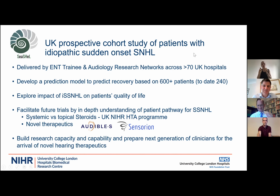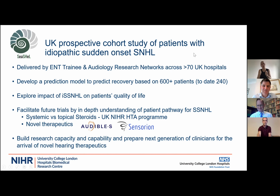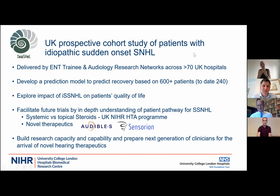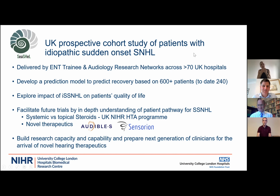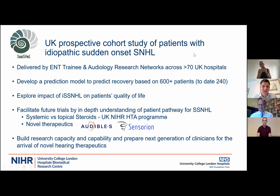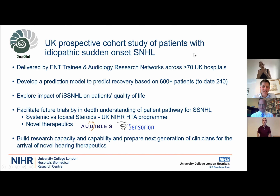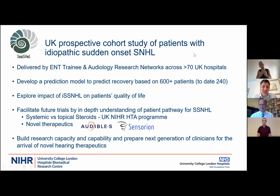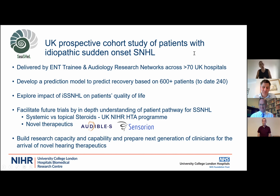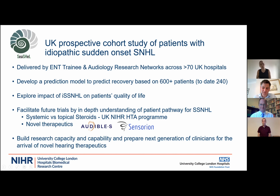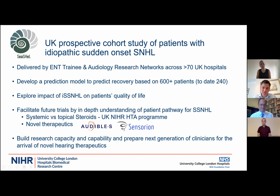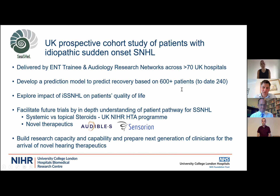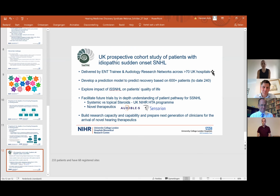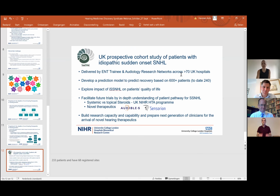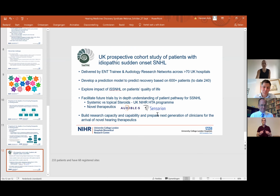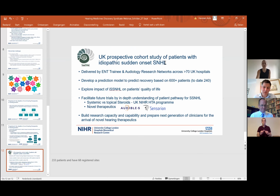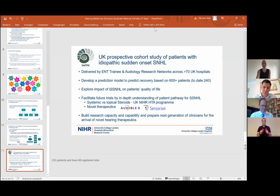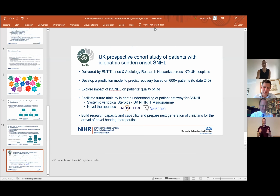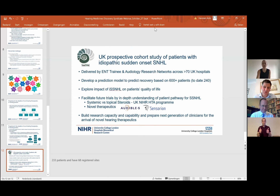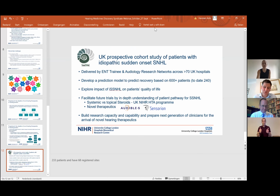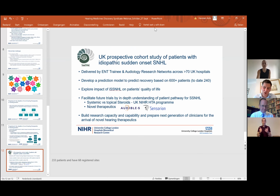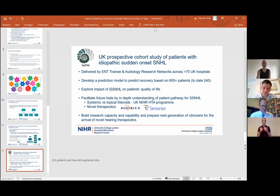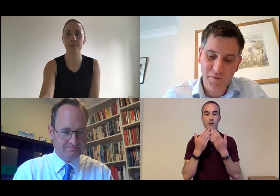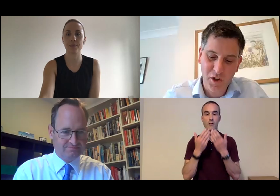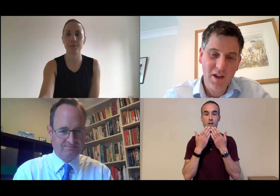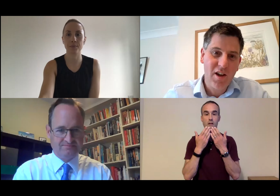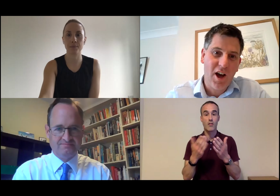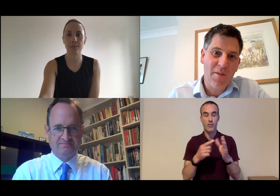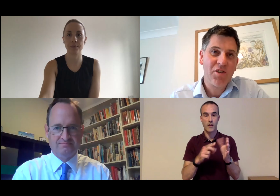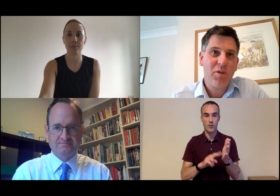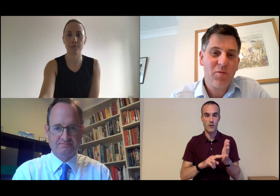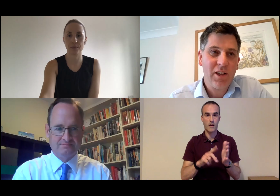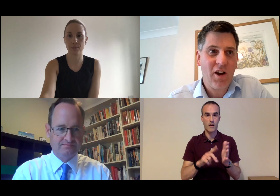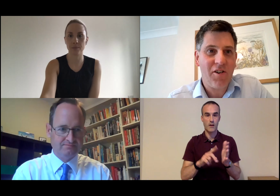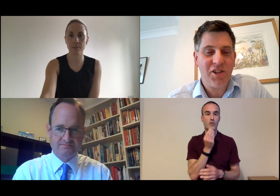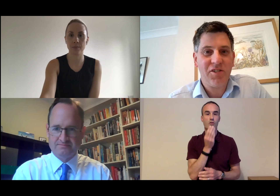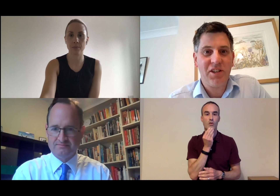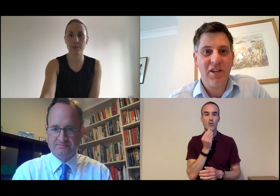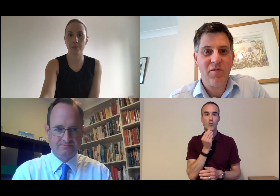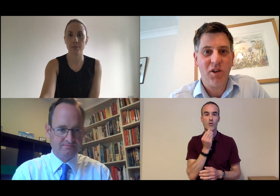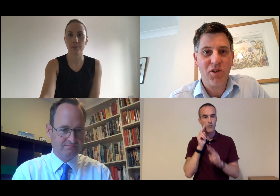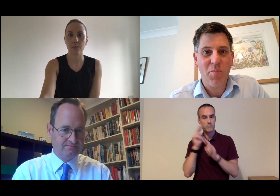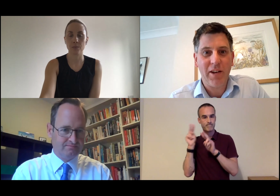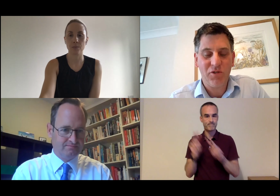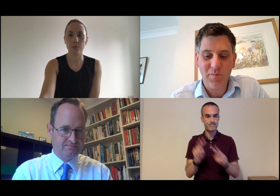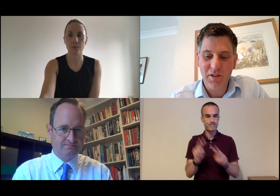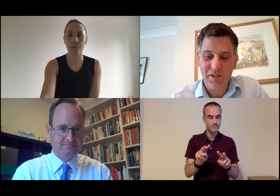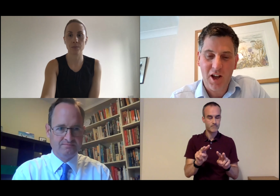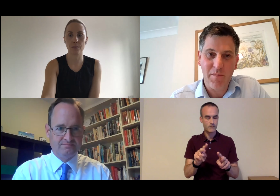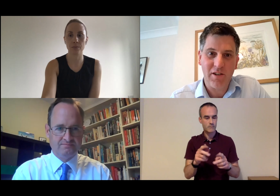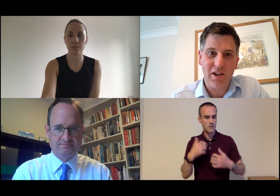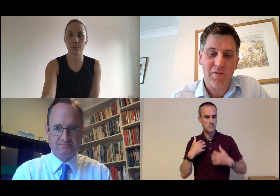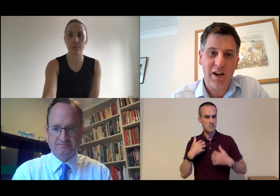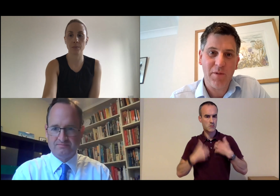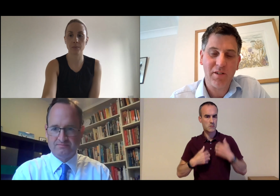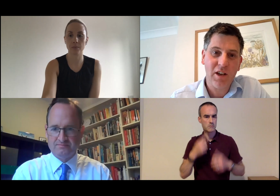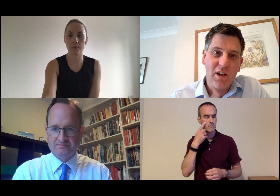Okay, thanks, Anne. That was really useful overview, and it's really encouraging to see so many treatments